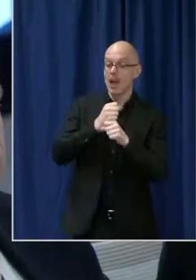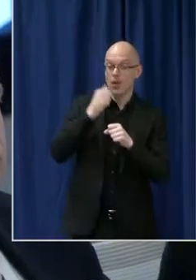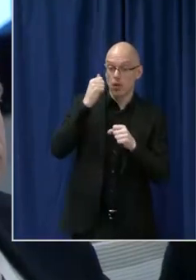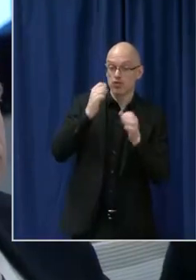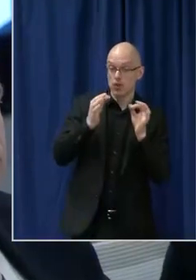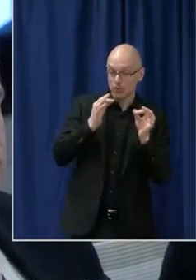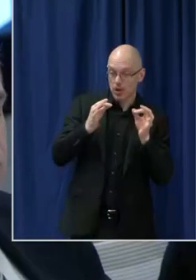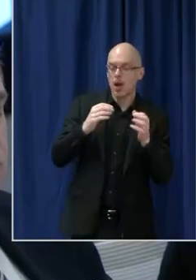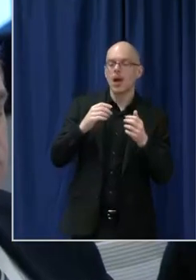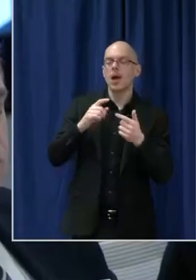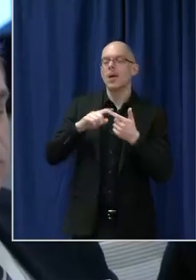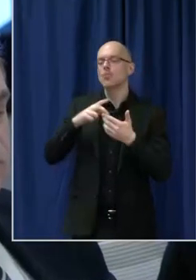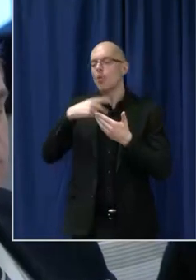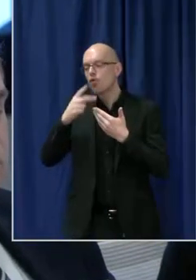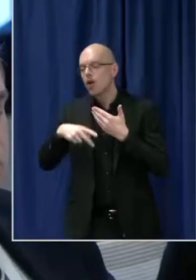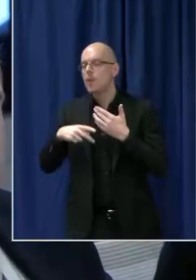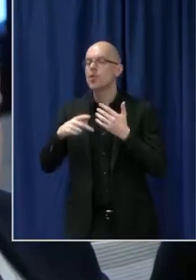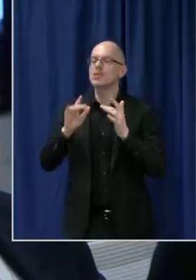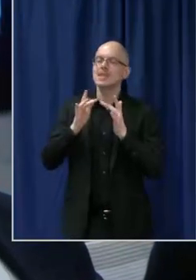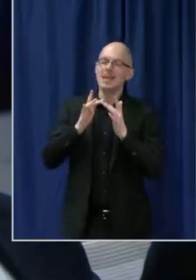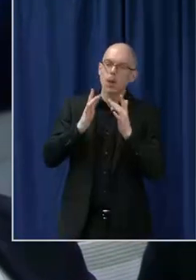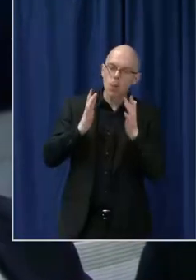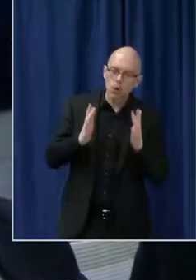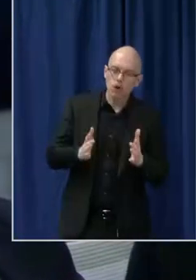programmers, networks, distributors,